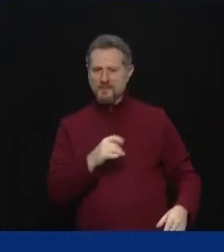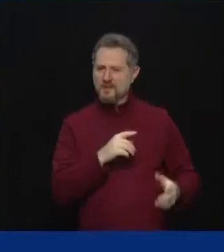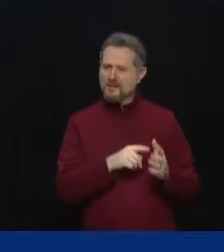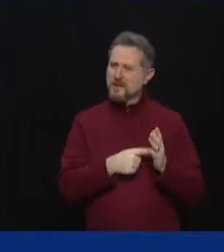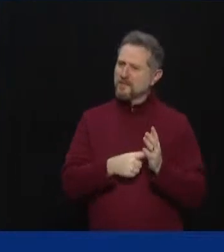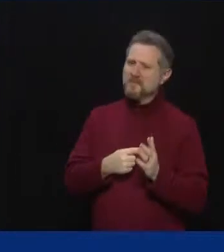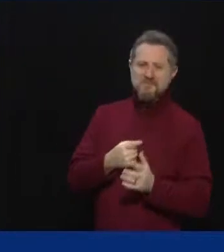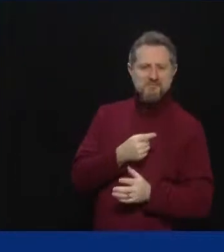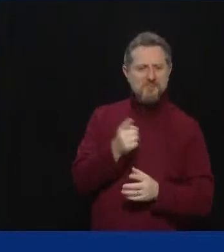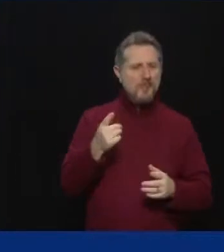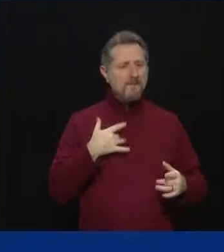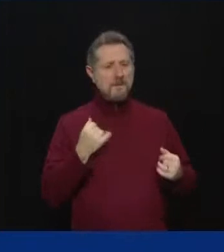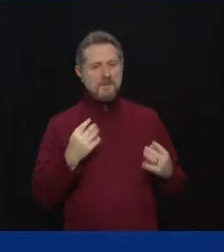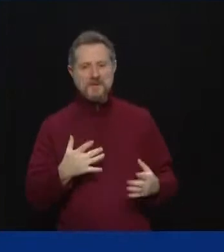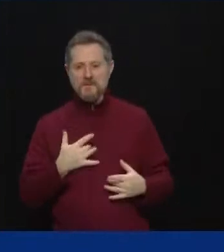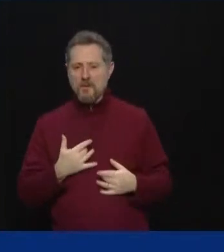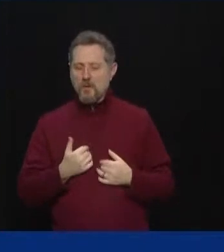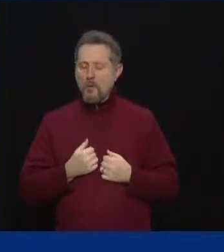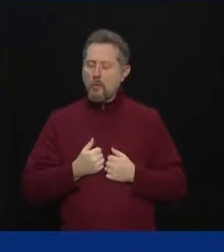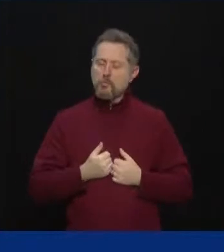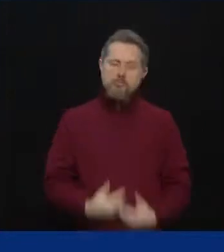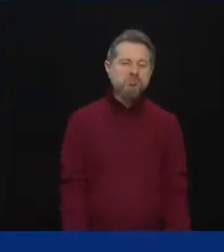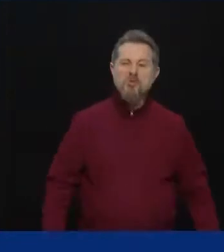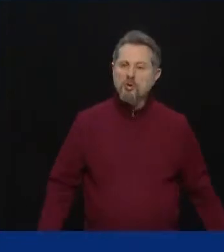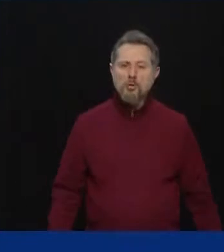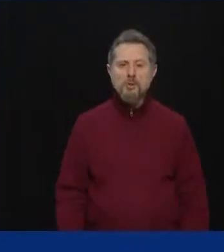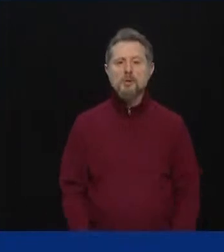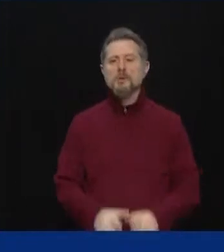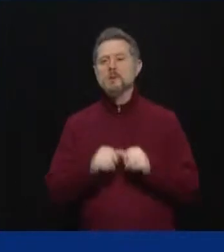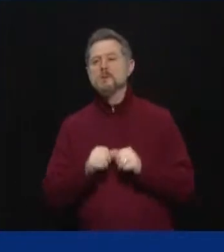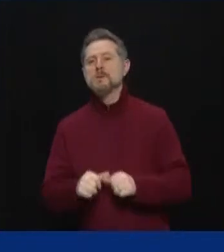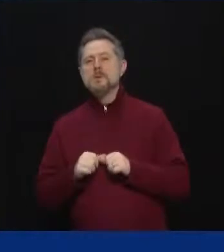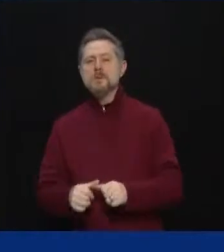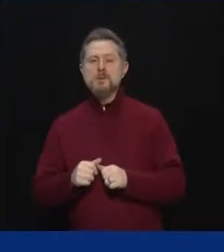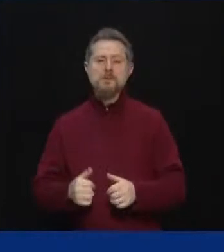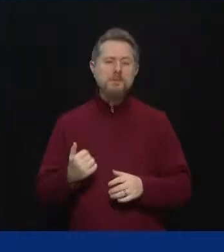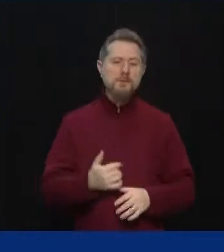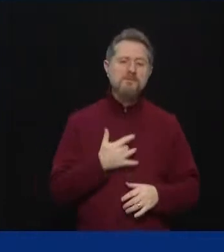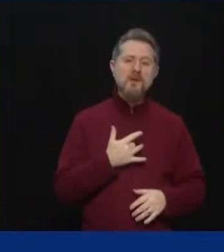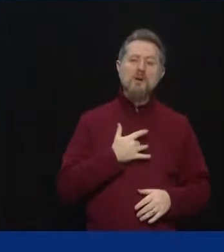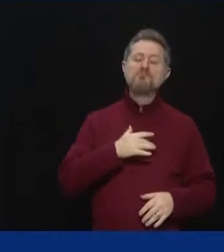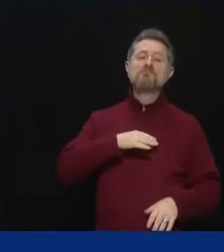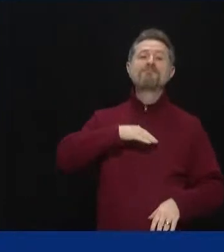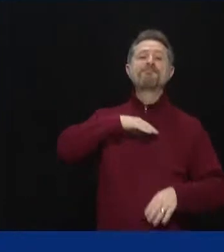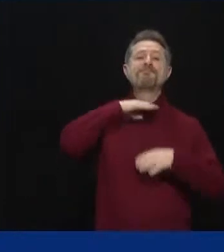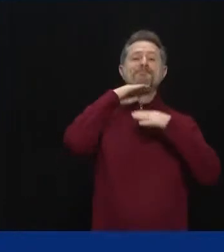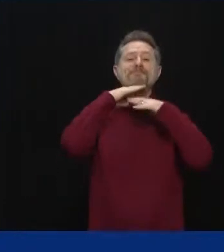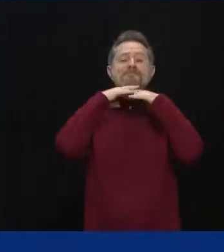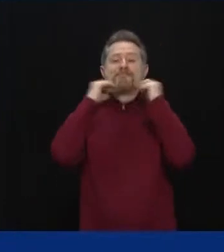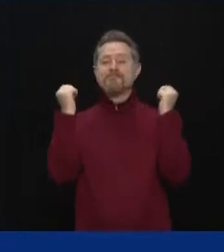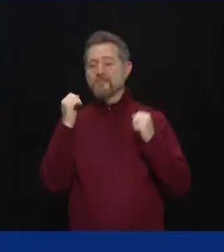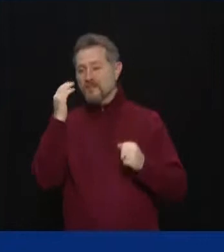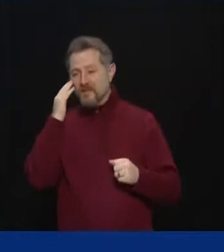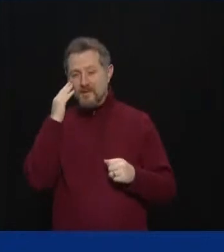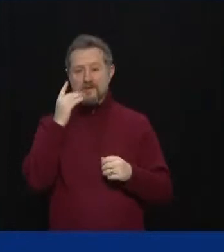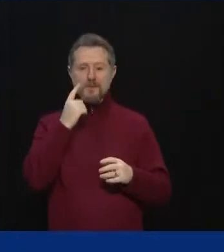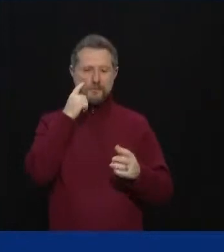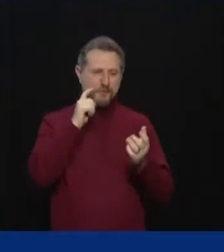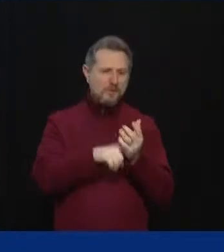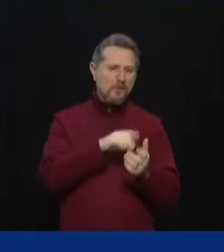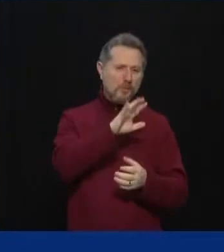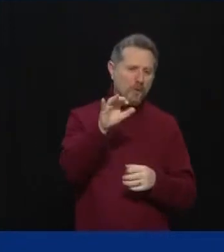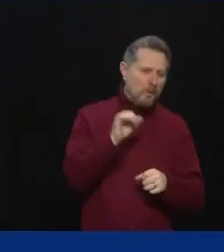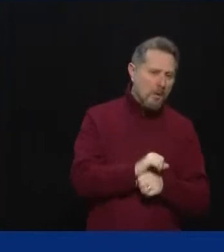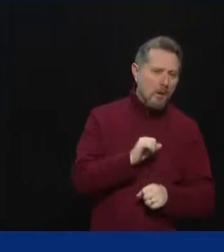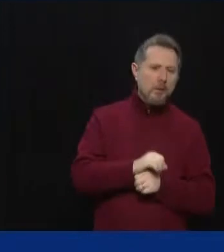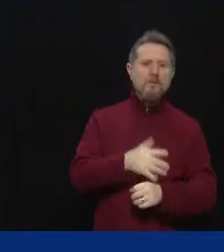getting exhausted. They've been at this longer than they anticipated, so we need to continue to recognize them and honor them and thank them for the extraordinary service